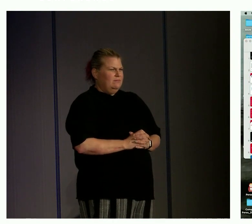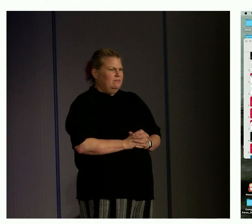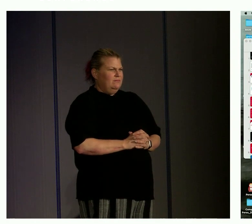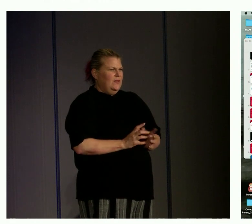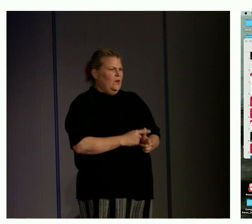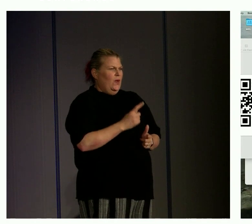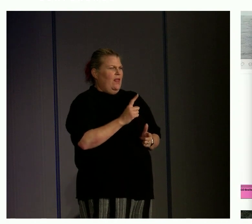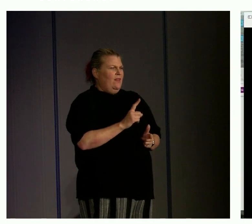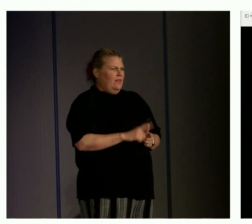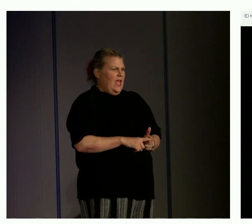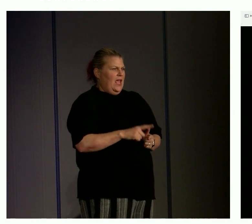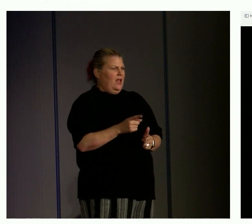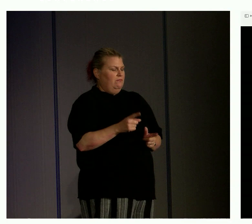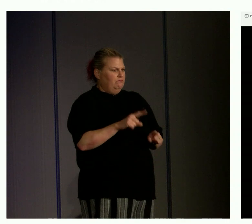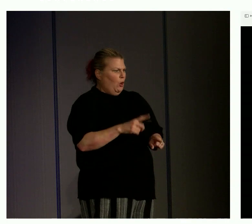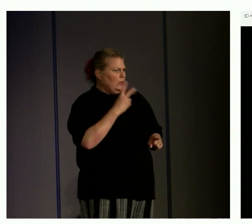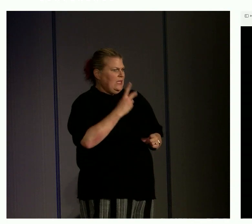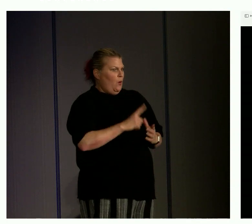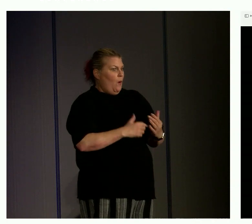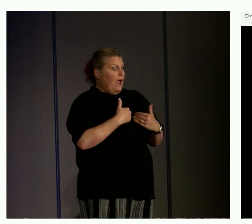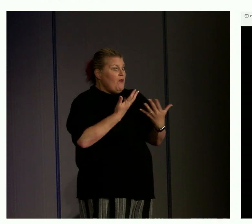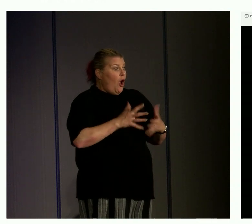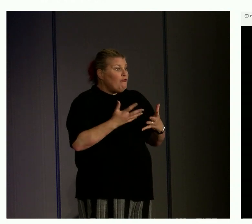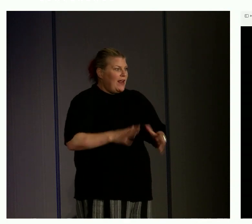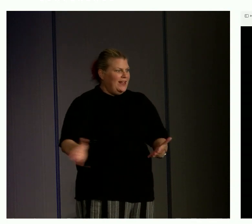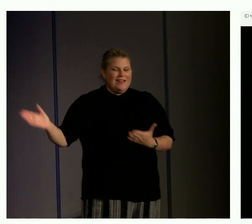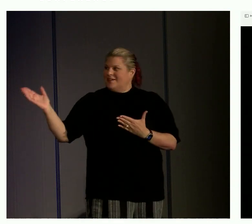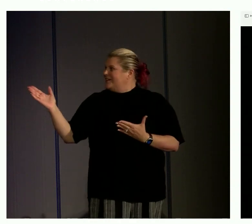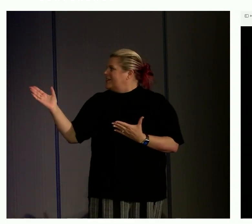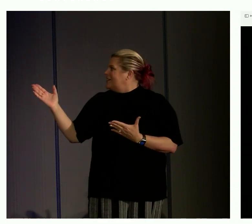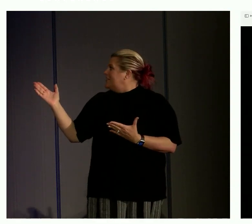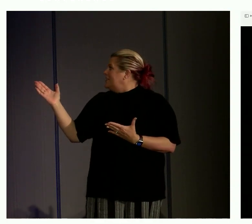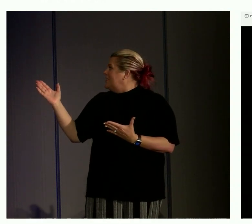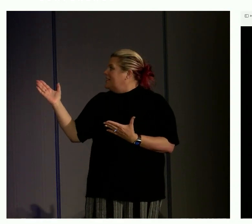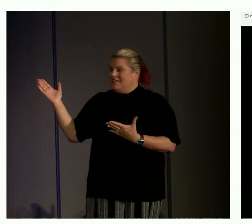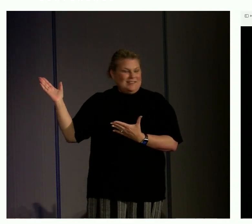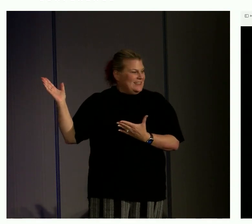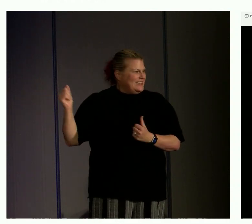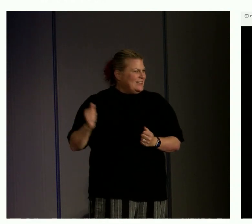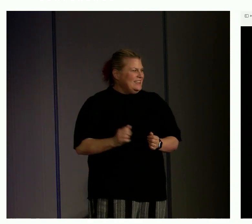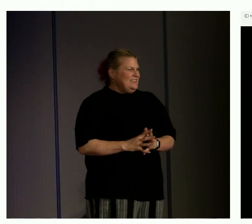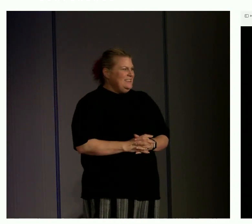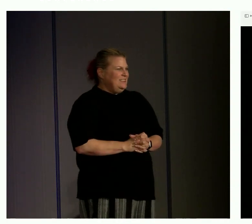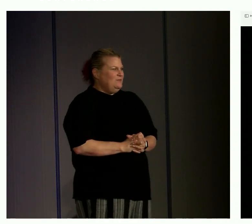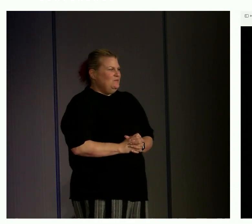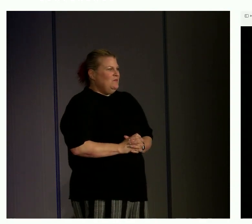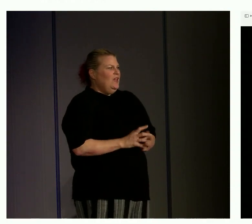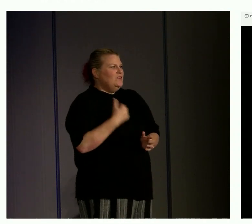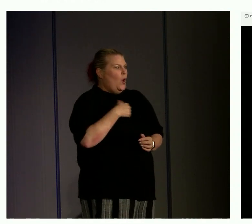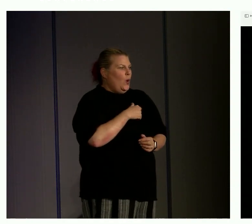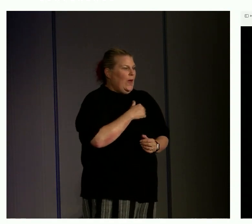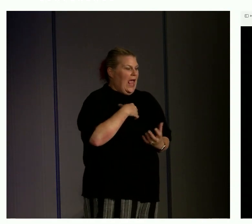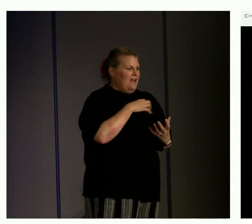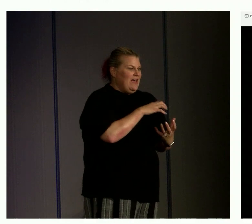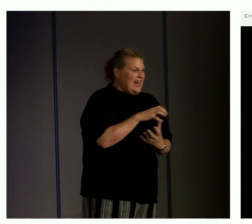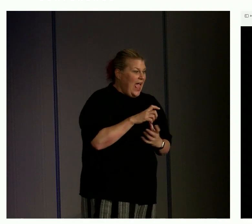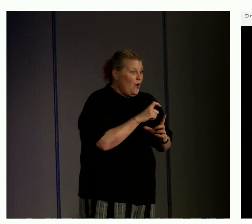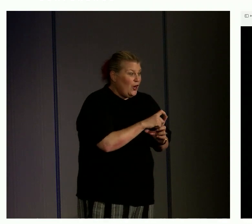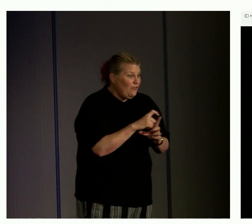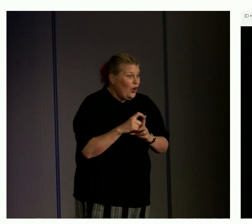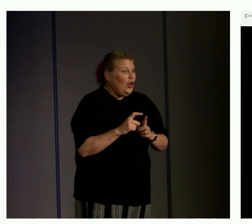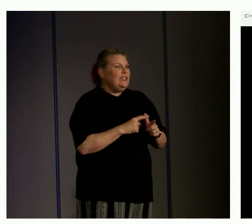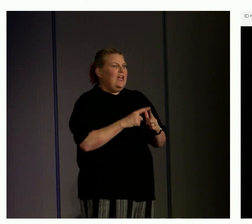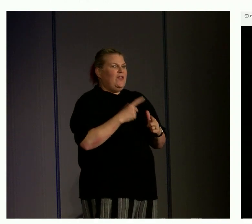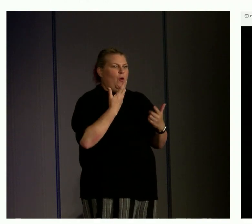see what we have already. Oh, so it's happening. So we have a cloud of words. We